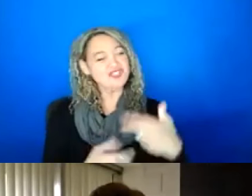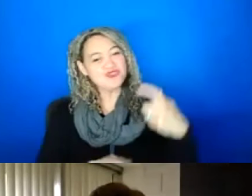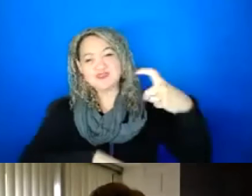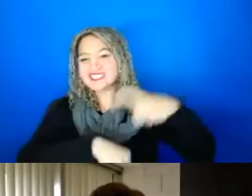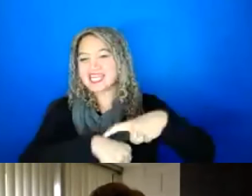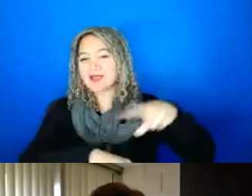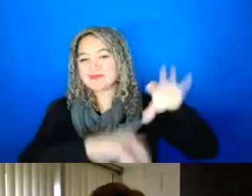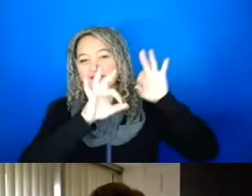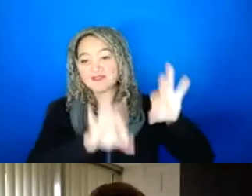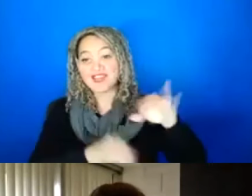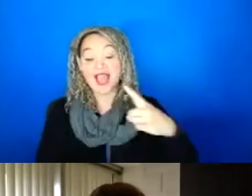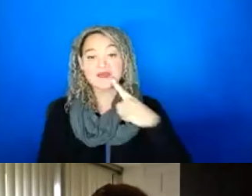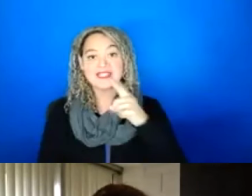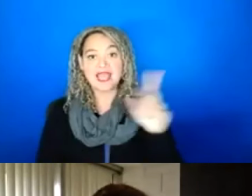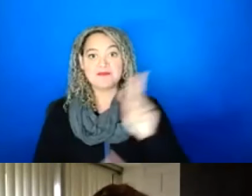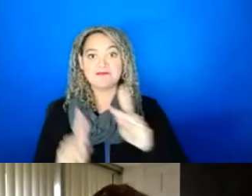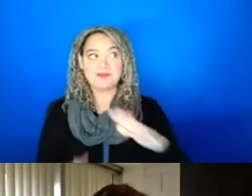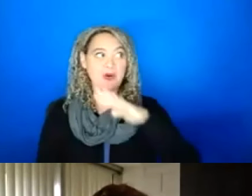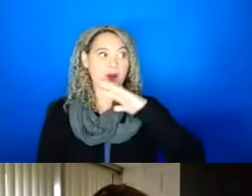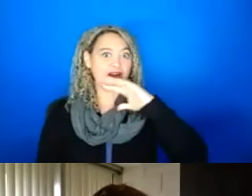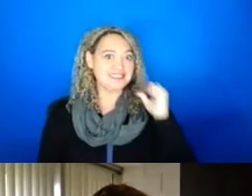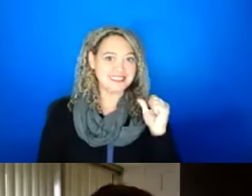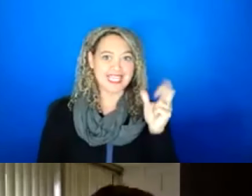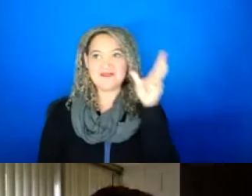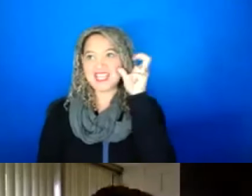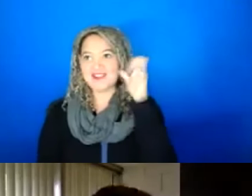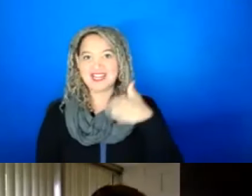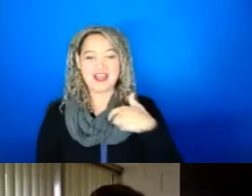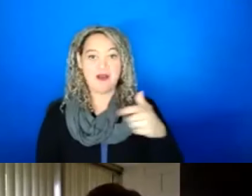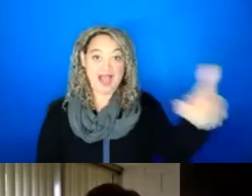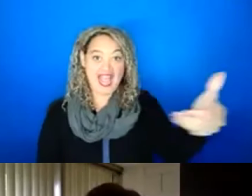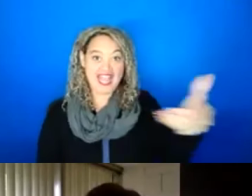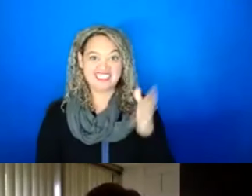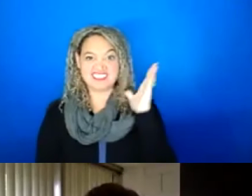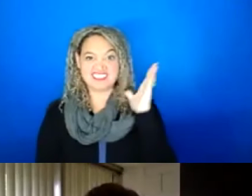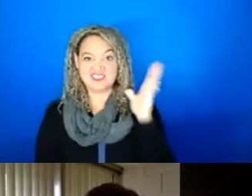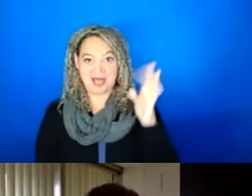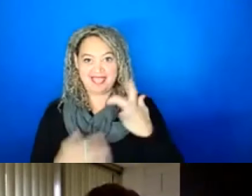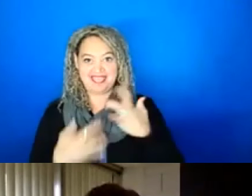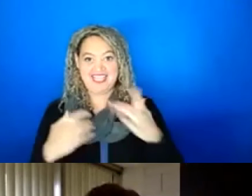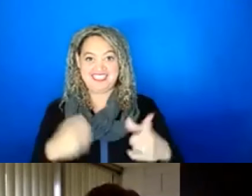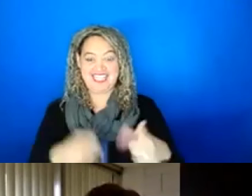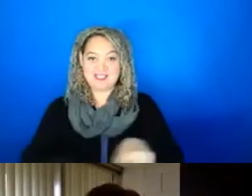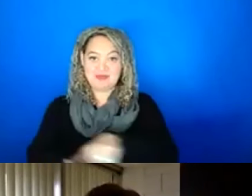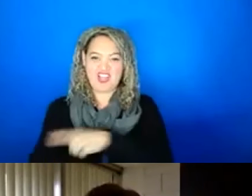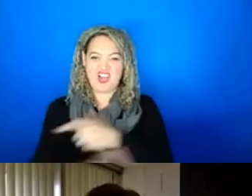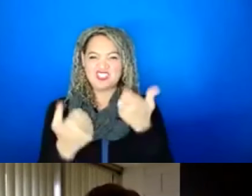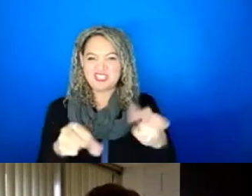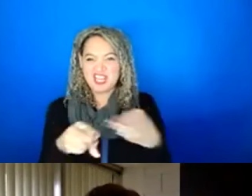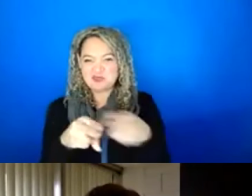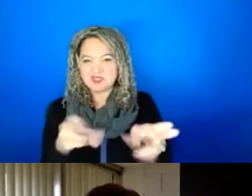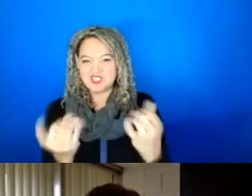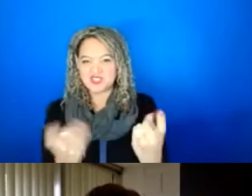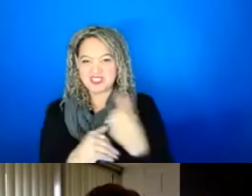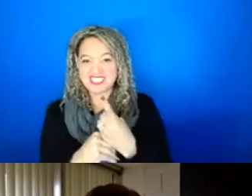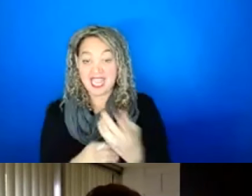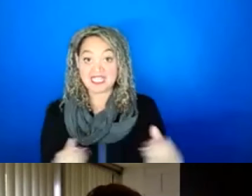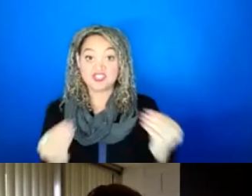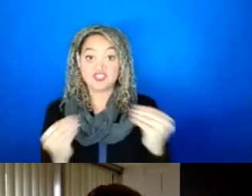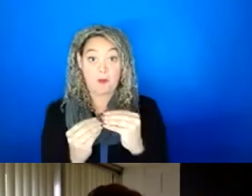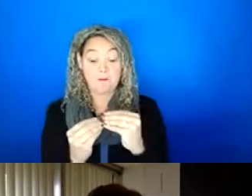I was just saying that people are probably timing it to avoid my introduction, which tends to be long. So I try to be short today so we can get a lot of time from